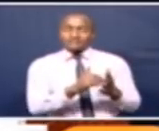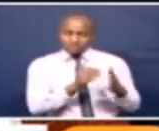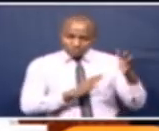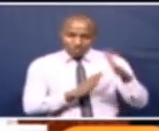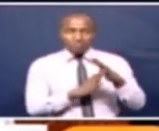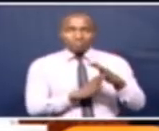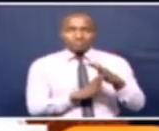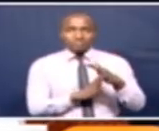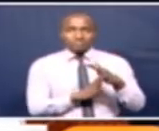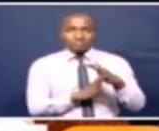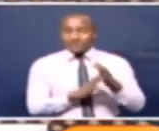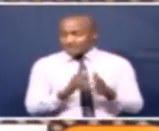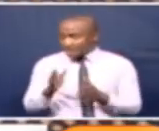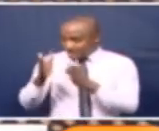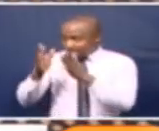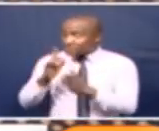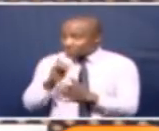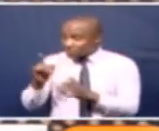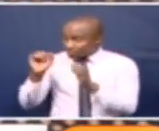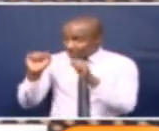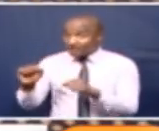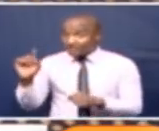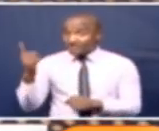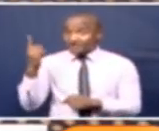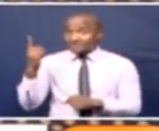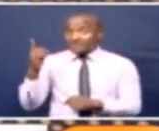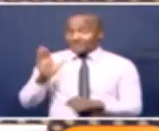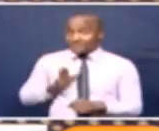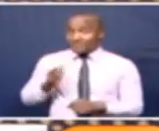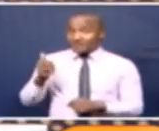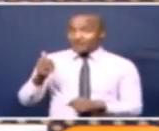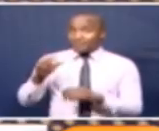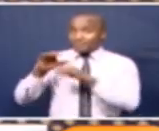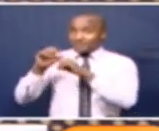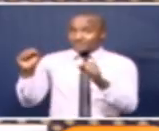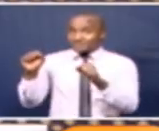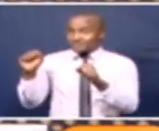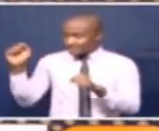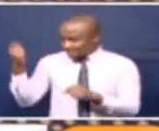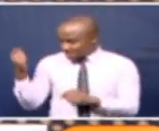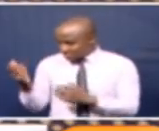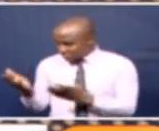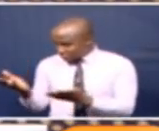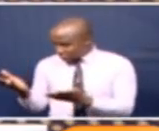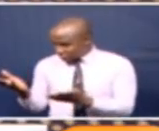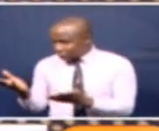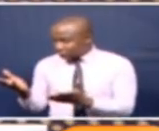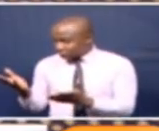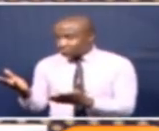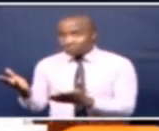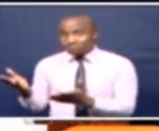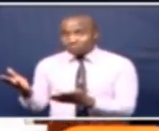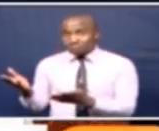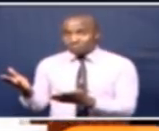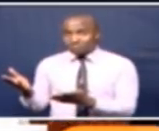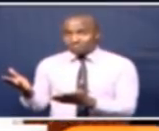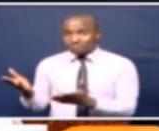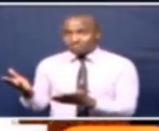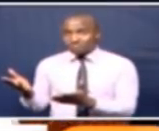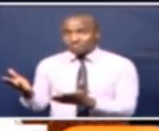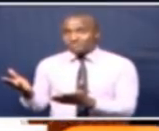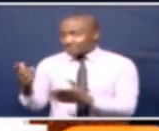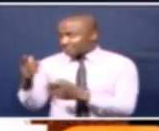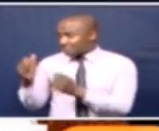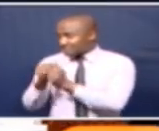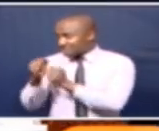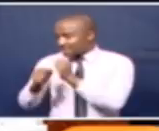now. Somebody is saying that you could actually be the first female president of Kenya. That's about a decade from